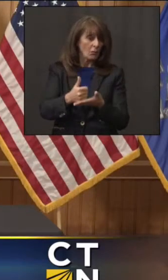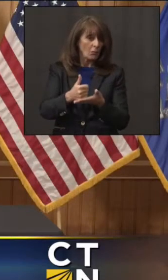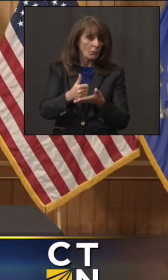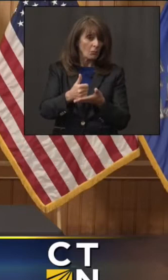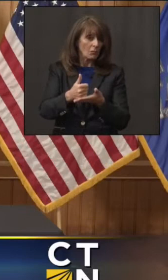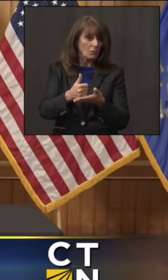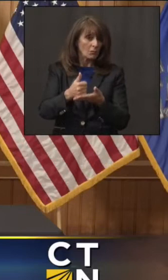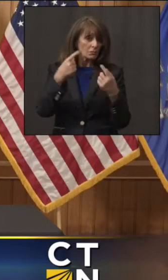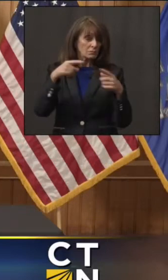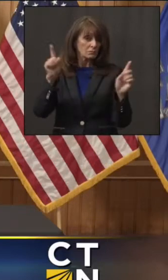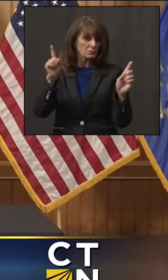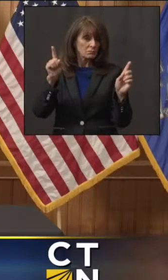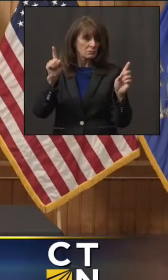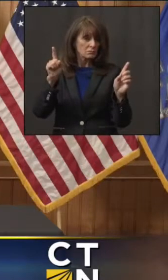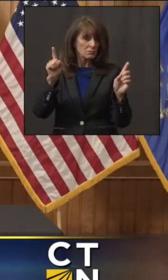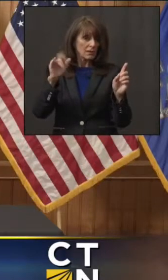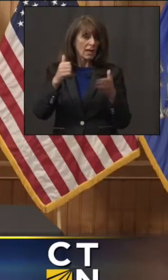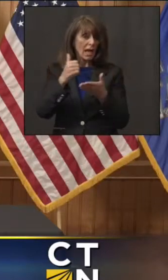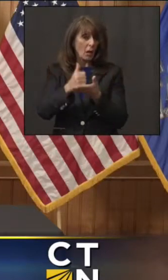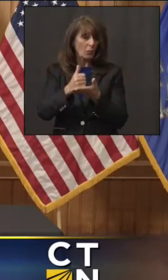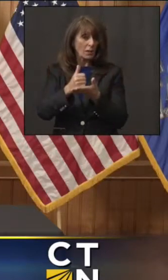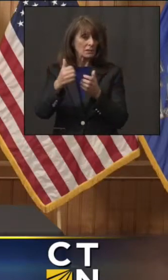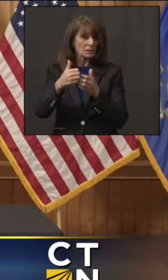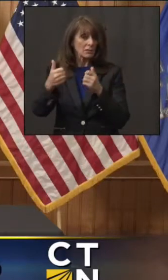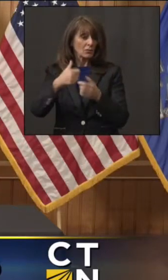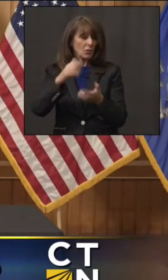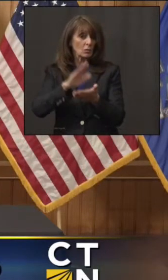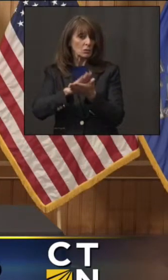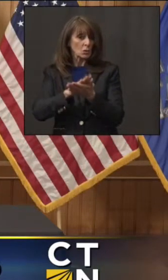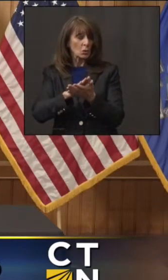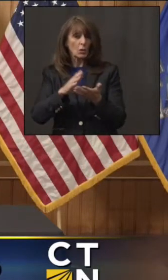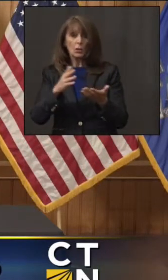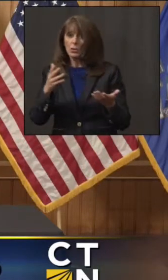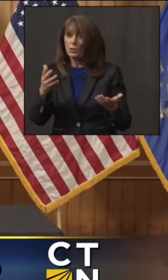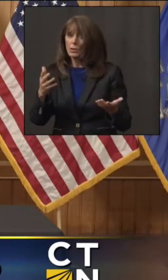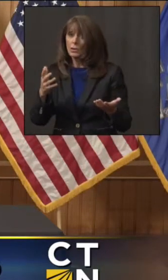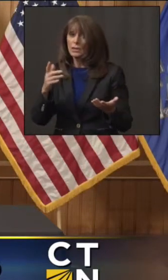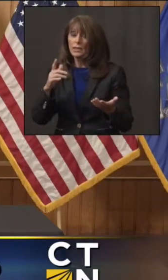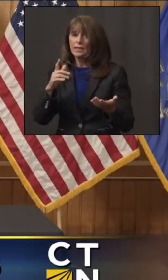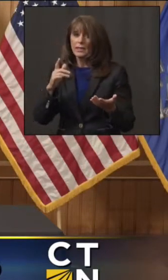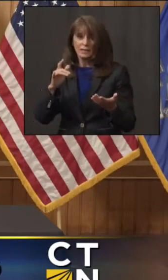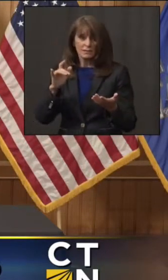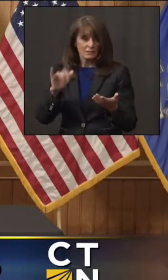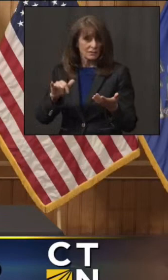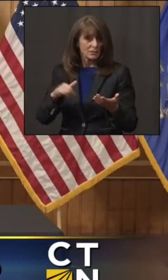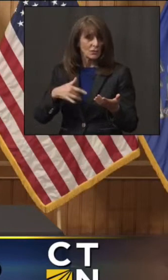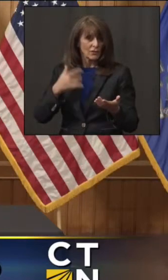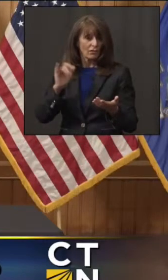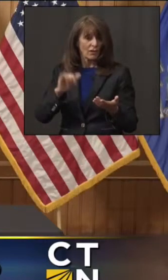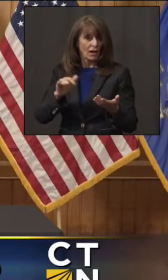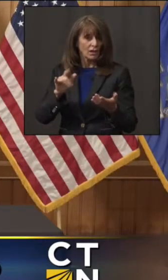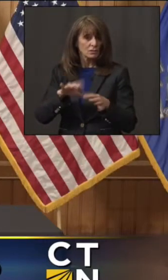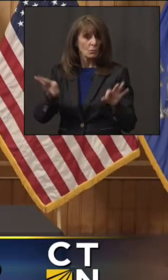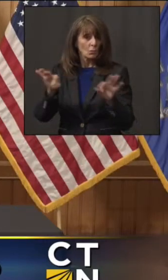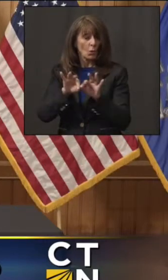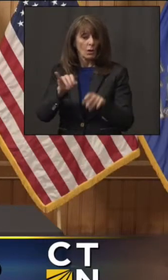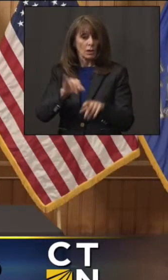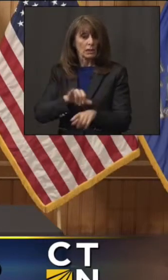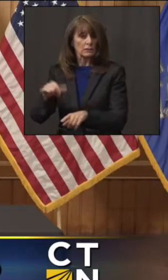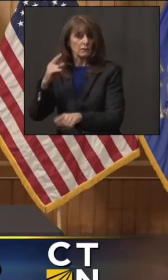COVID-19 are doing so outside of school settings? Is that basically what we're finding, and is that the same for students?